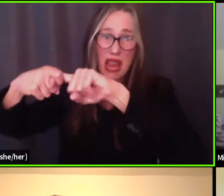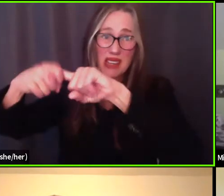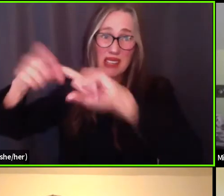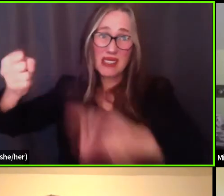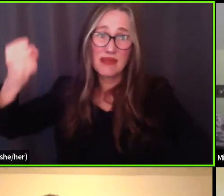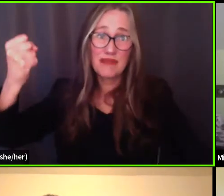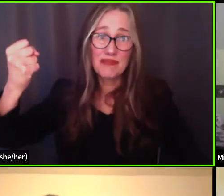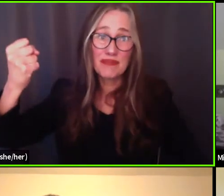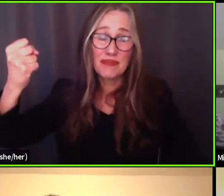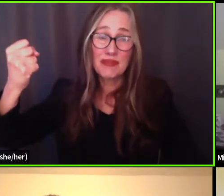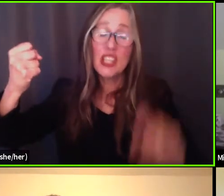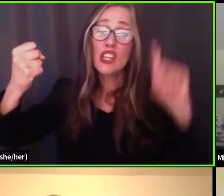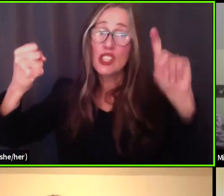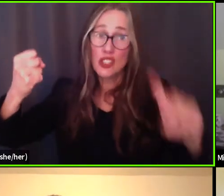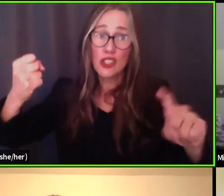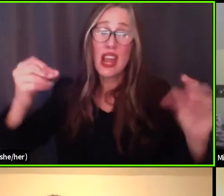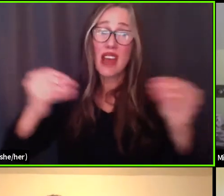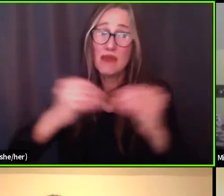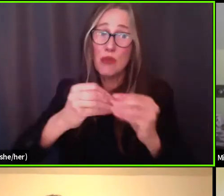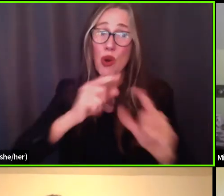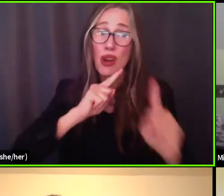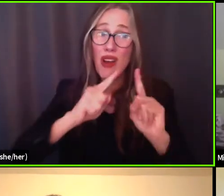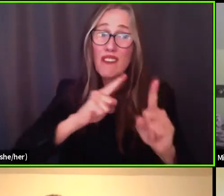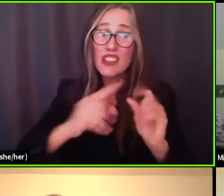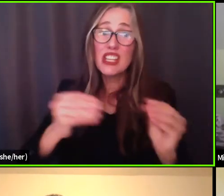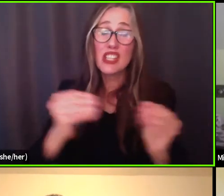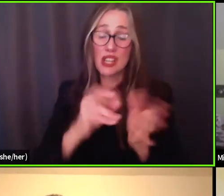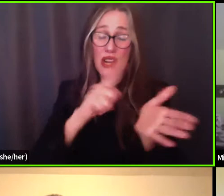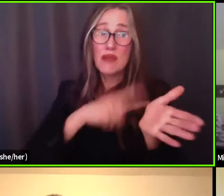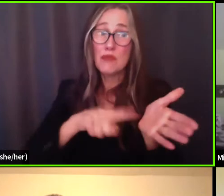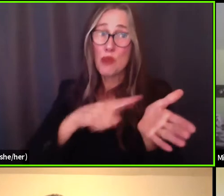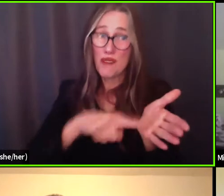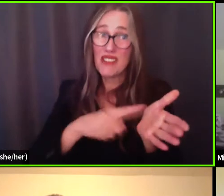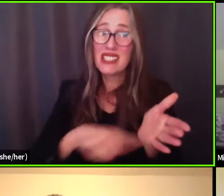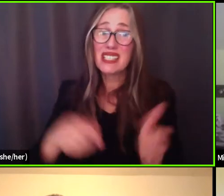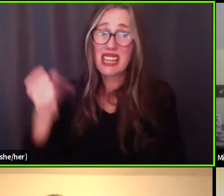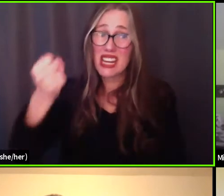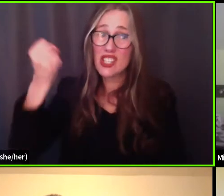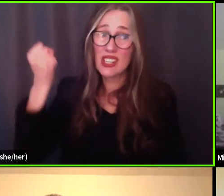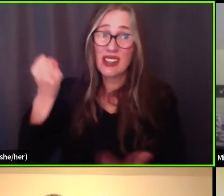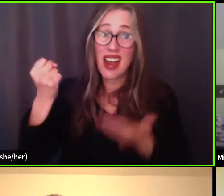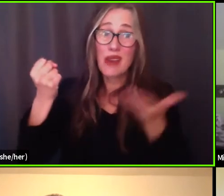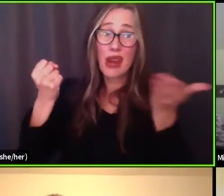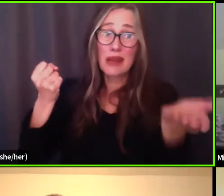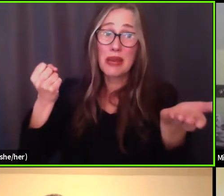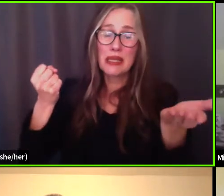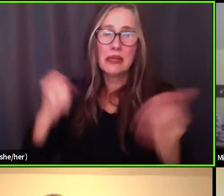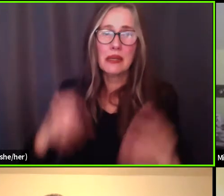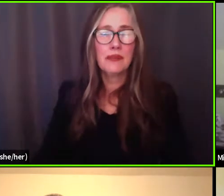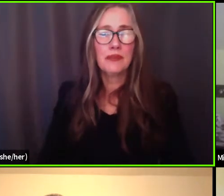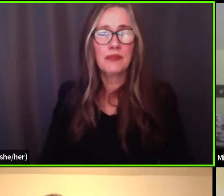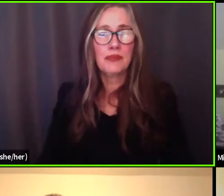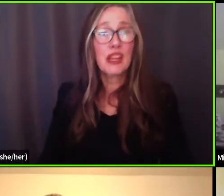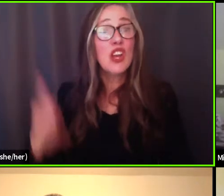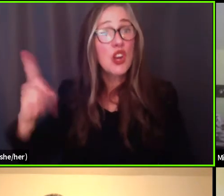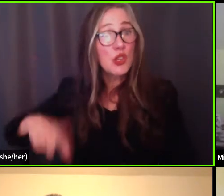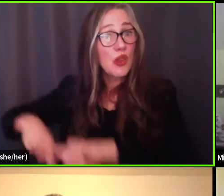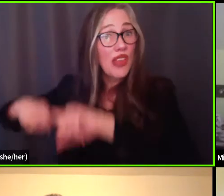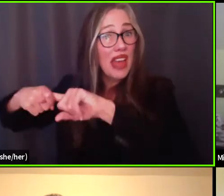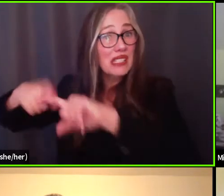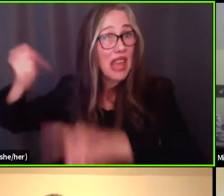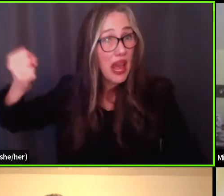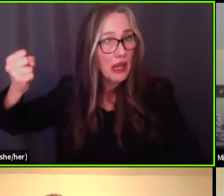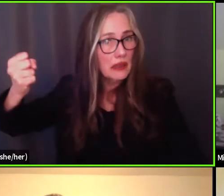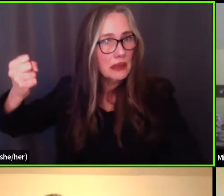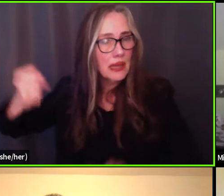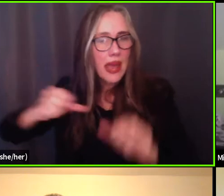administration um so um being agreed and since then over the past couple years it's been an ongoing conversation